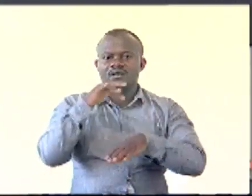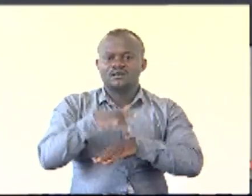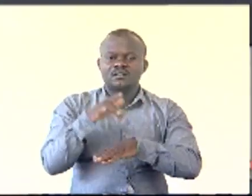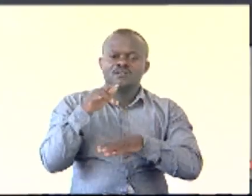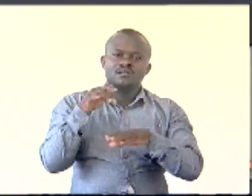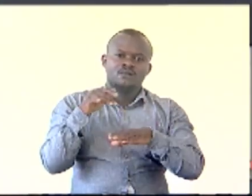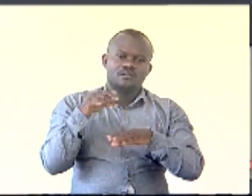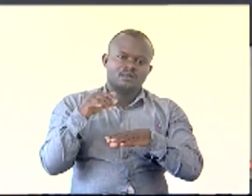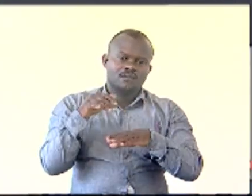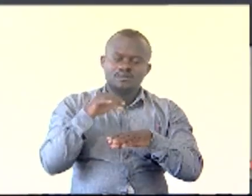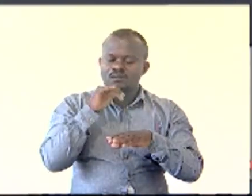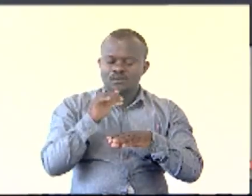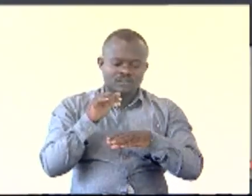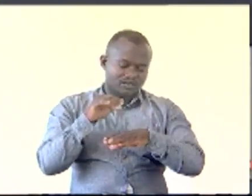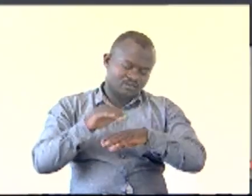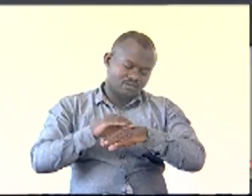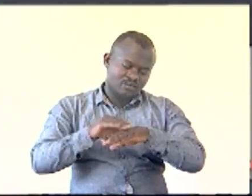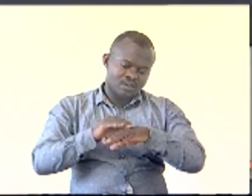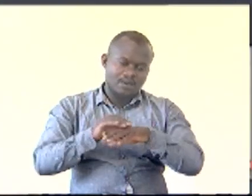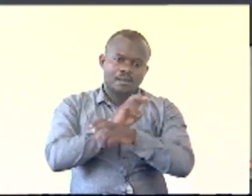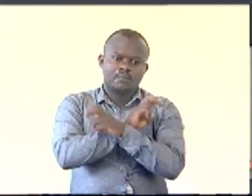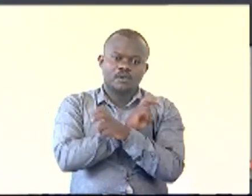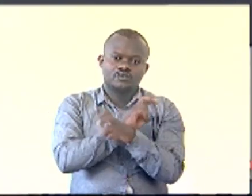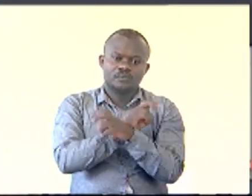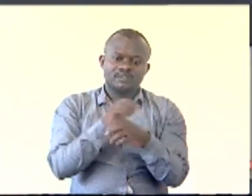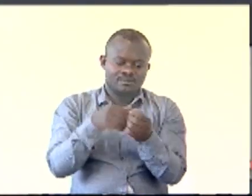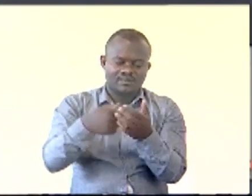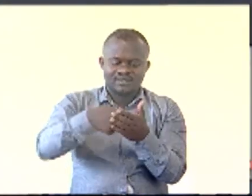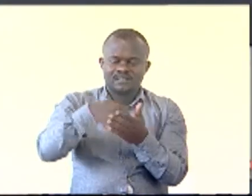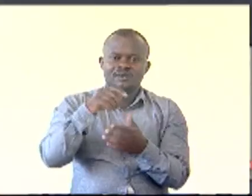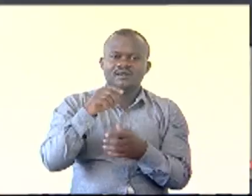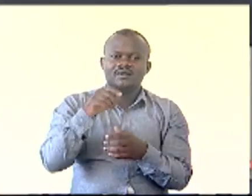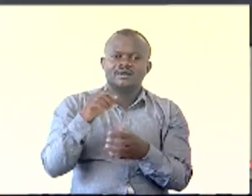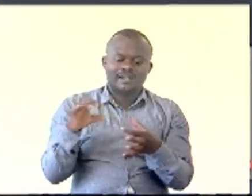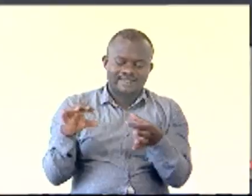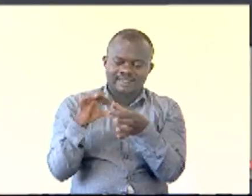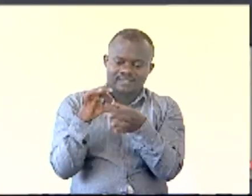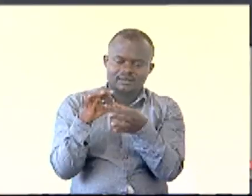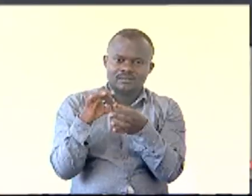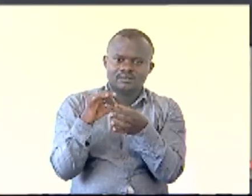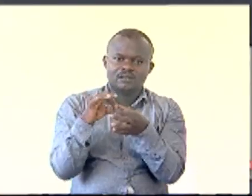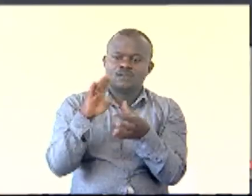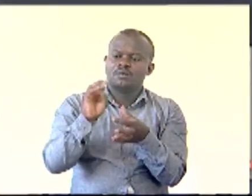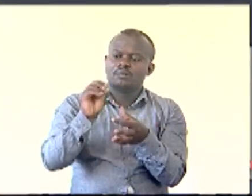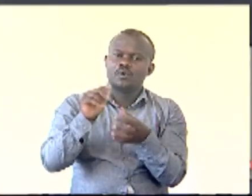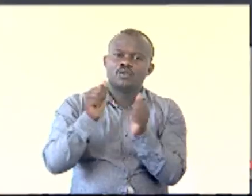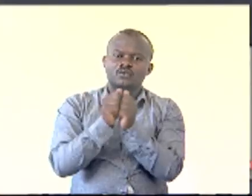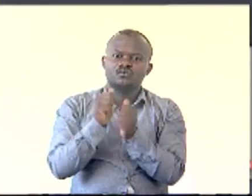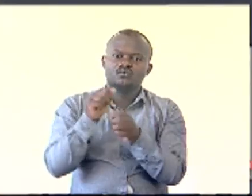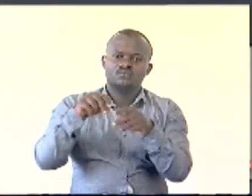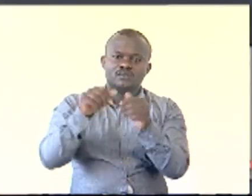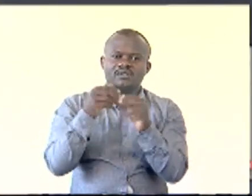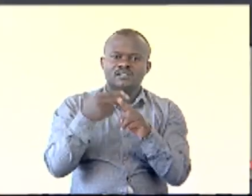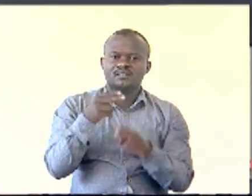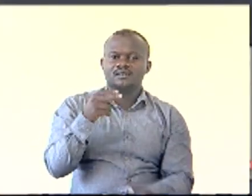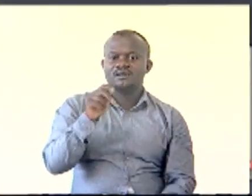bone, not a bone to bone. A bone to bone, we talked about a ligament. But what attaches a bone to muscle is referred